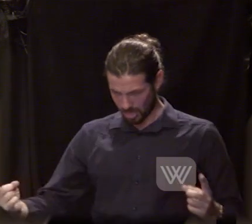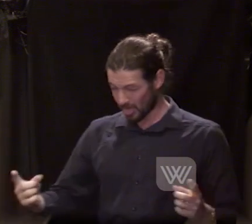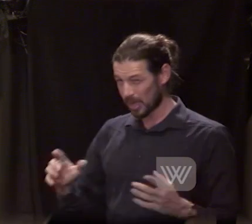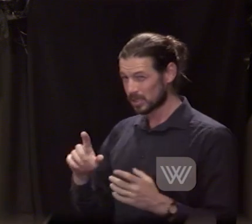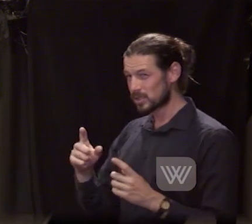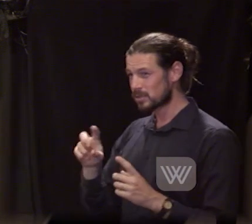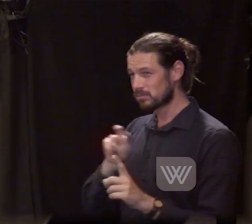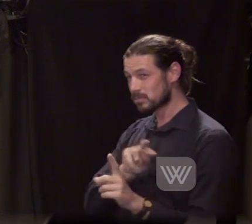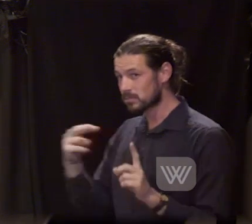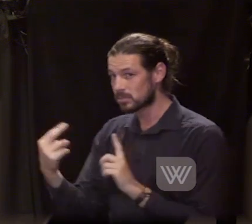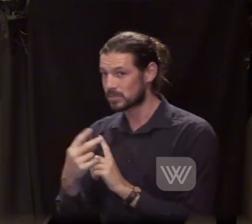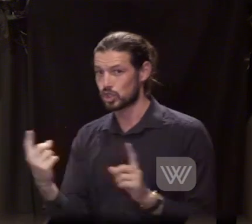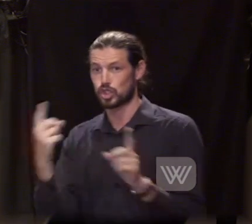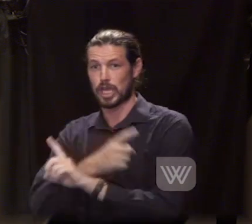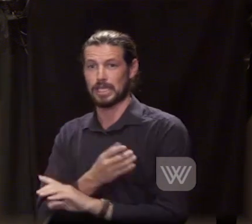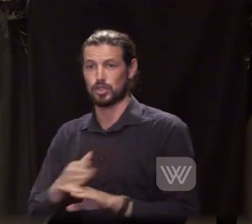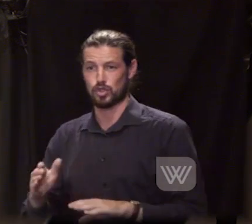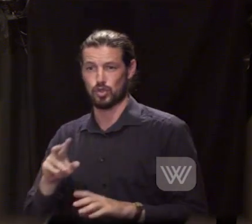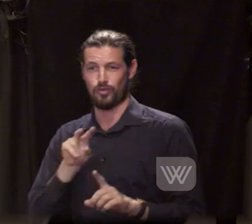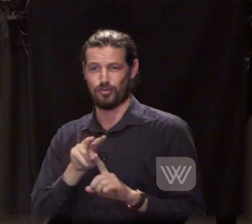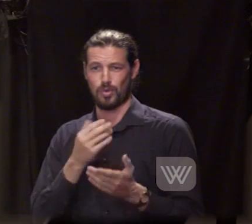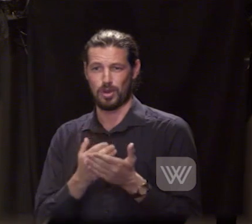That's a hard question. Thank you. That's a good one.